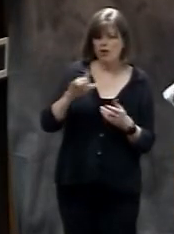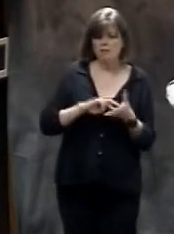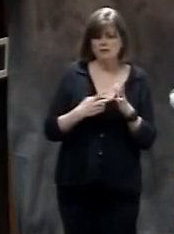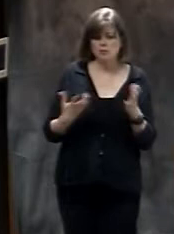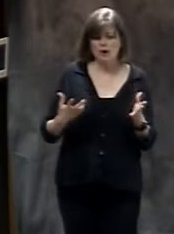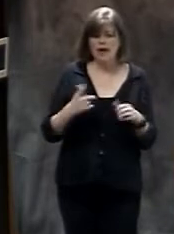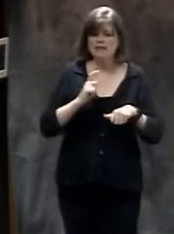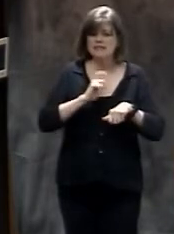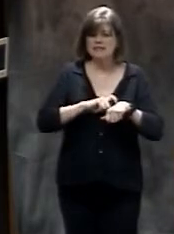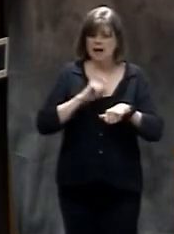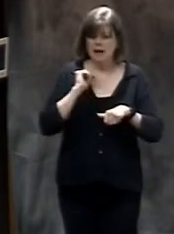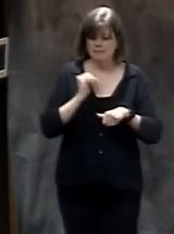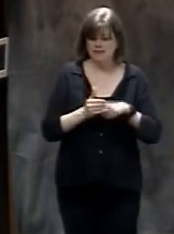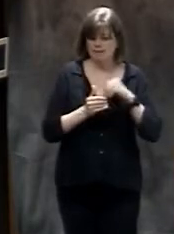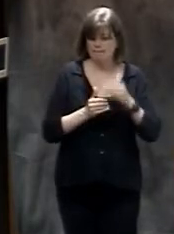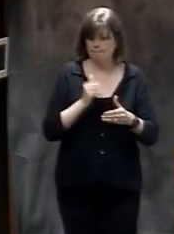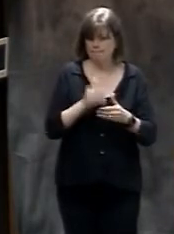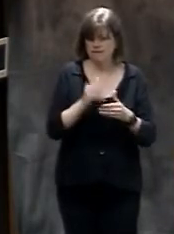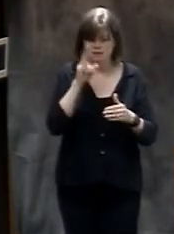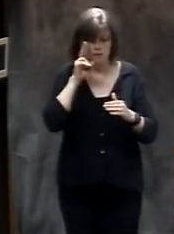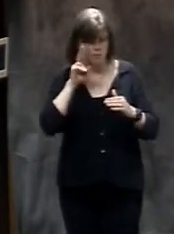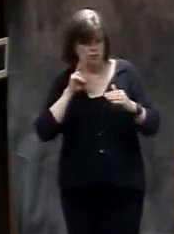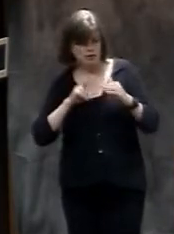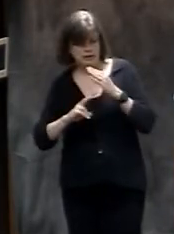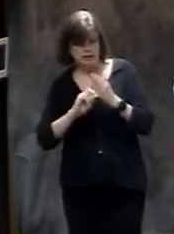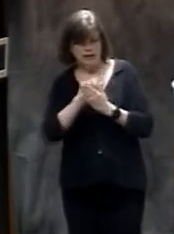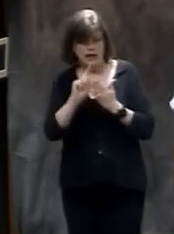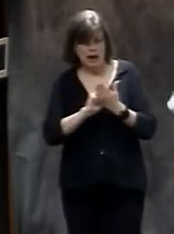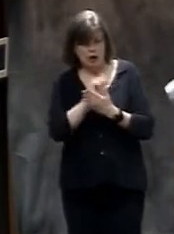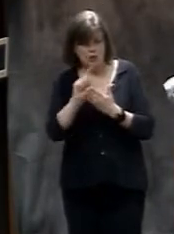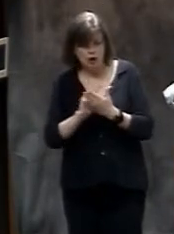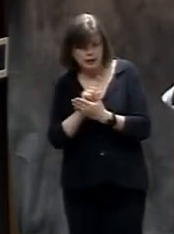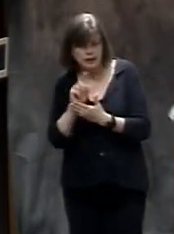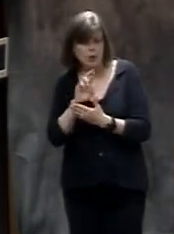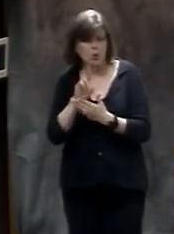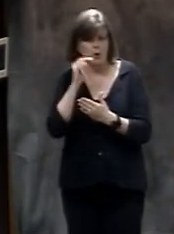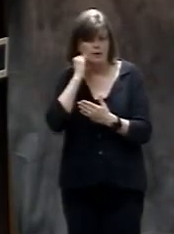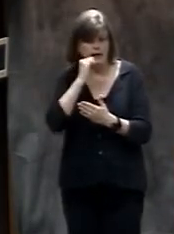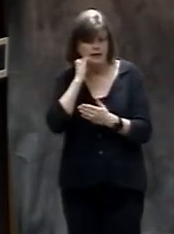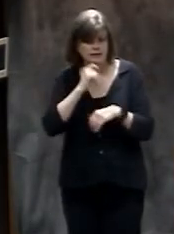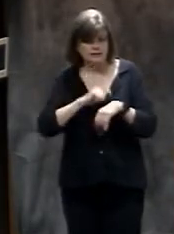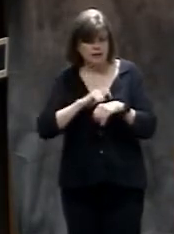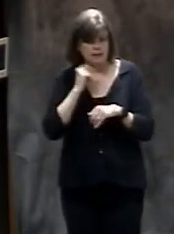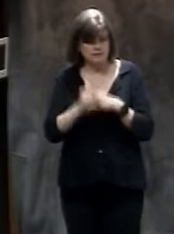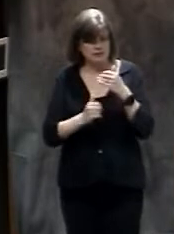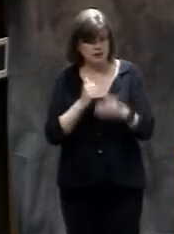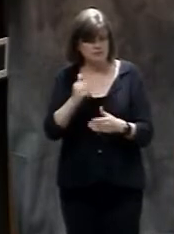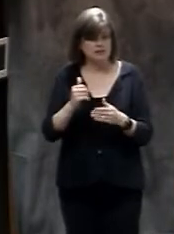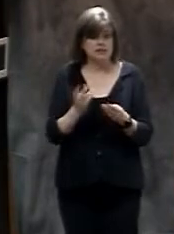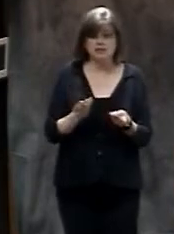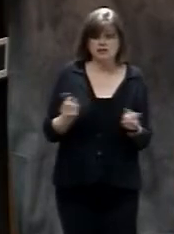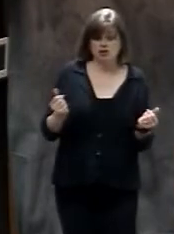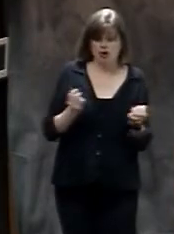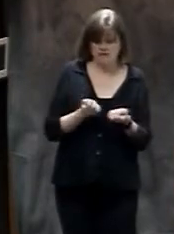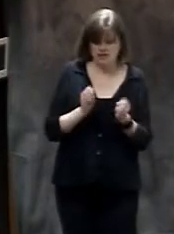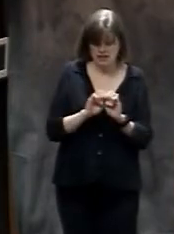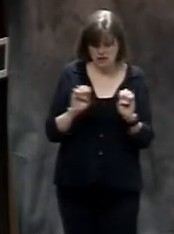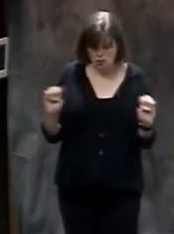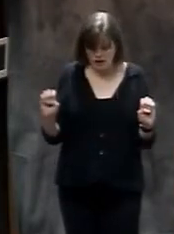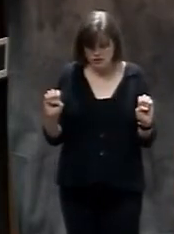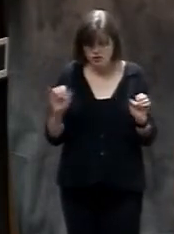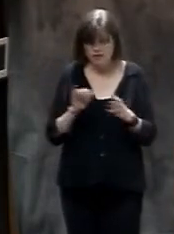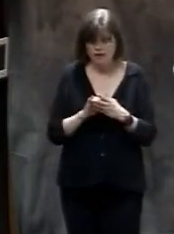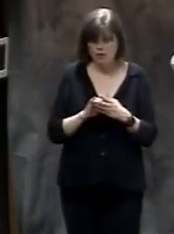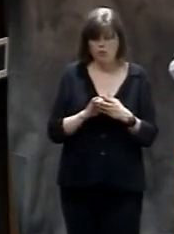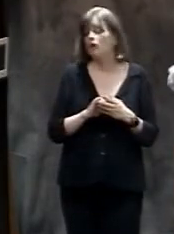step to it. It's kind of predicting at hourly or daily time steps. It's solving equations that describe the mosquito life cycle, and we